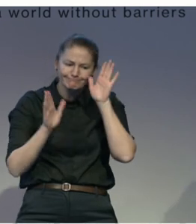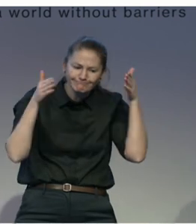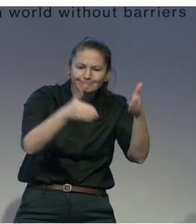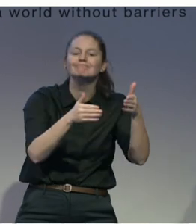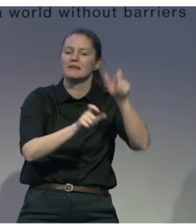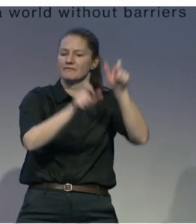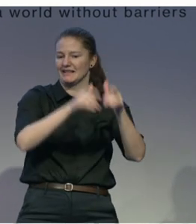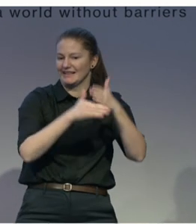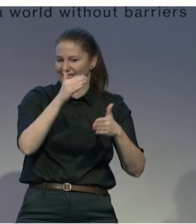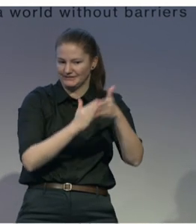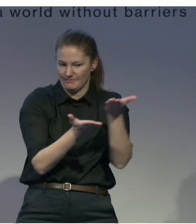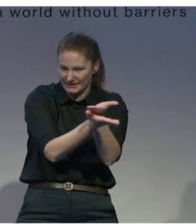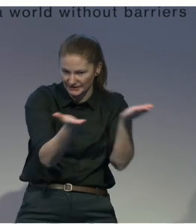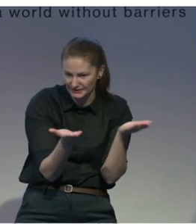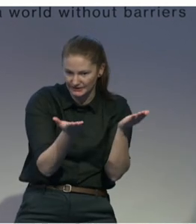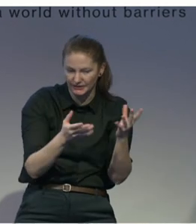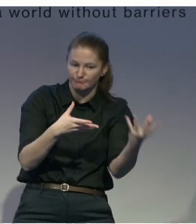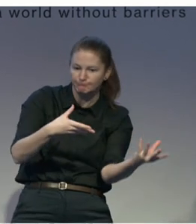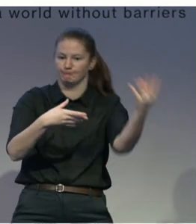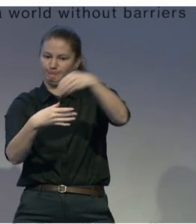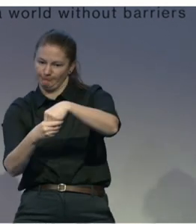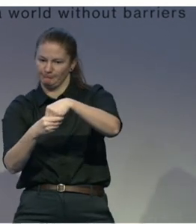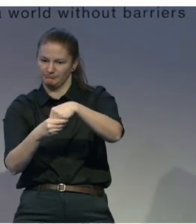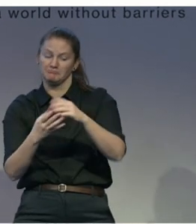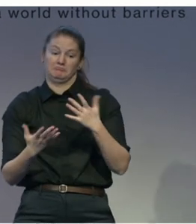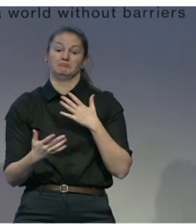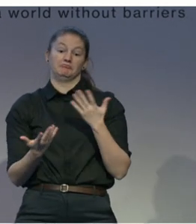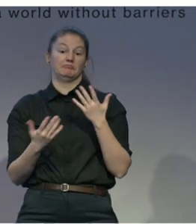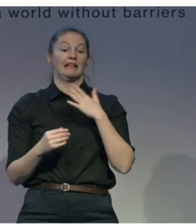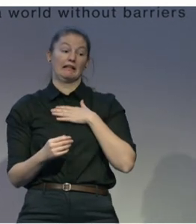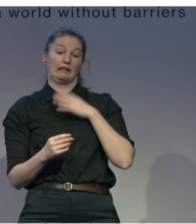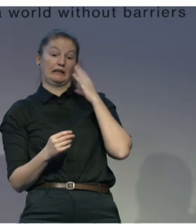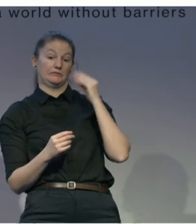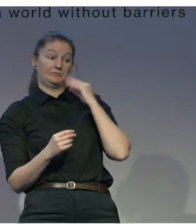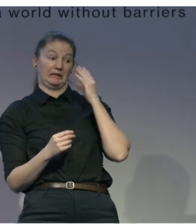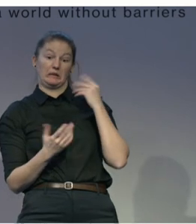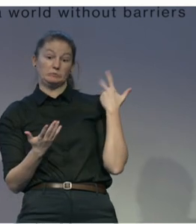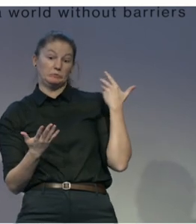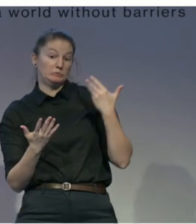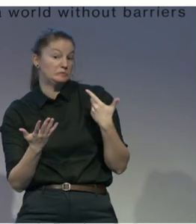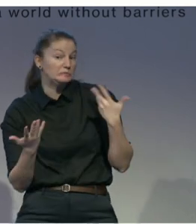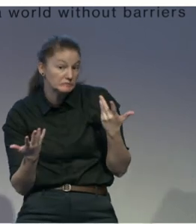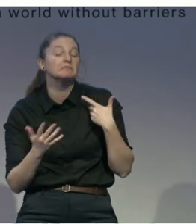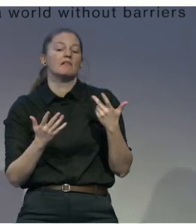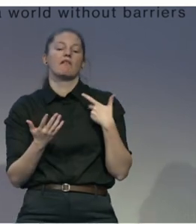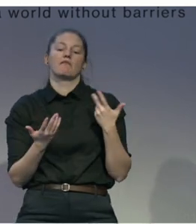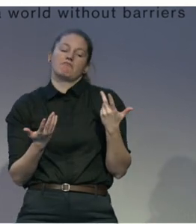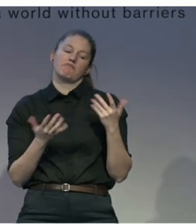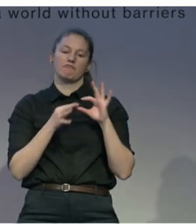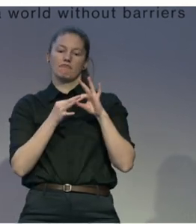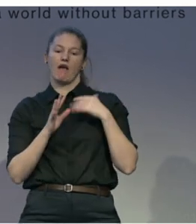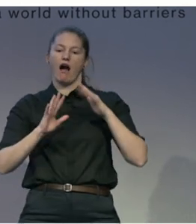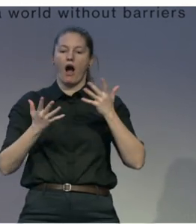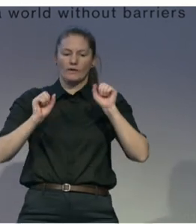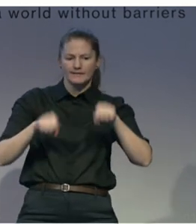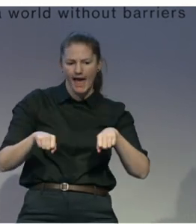to present our experience in the co-creating disability laws with local